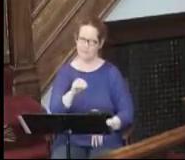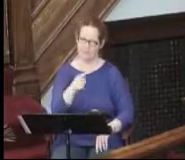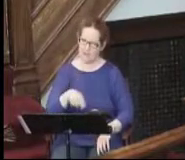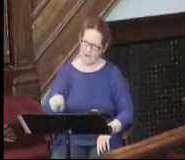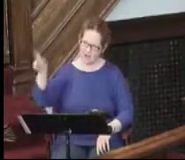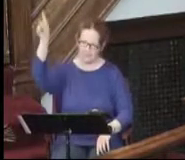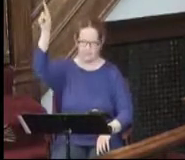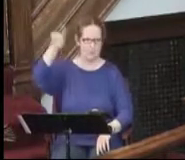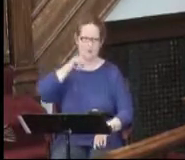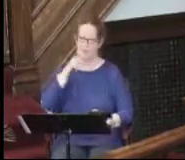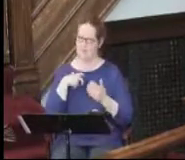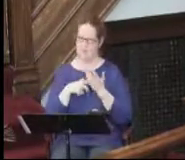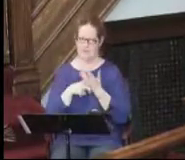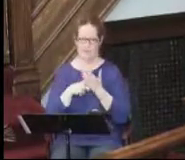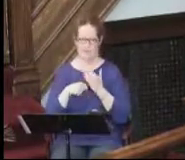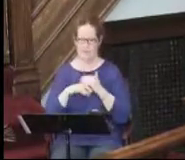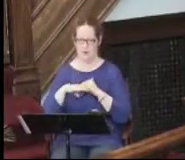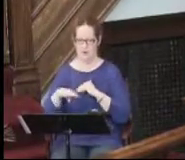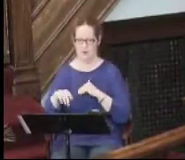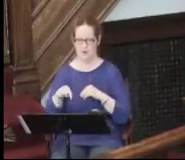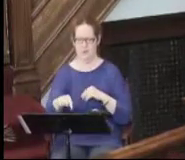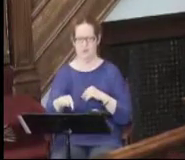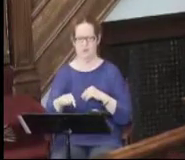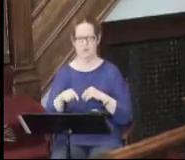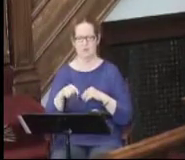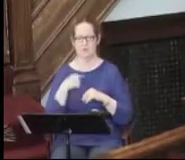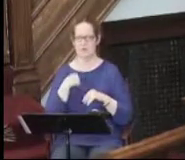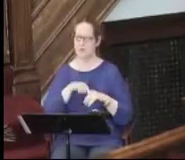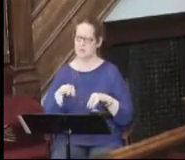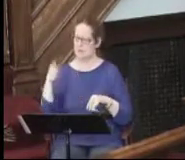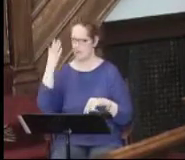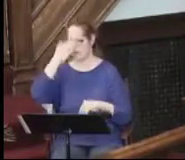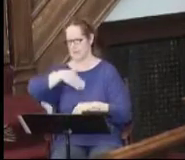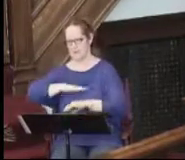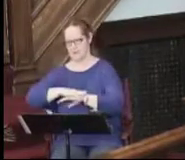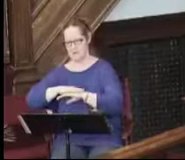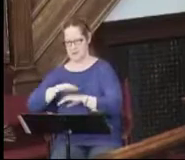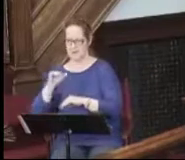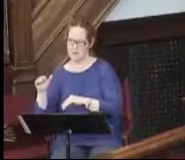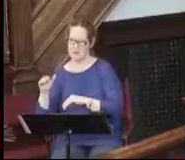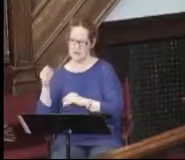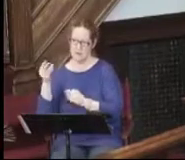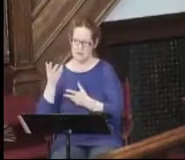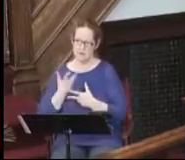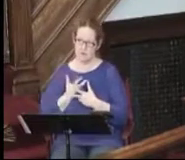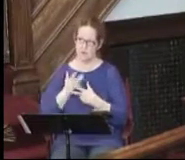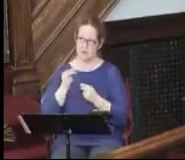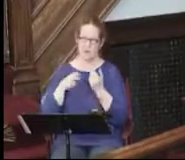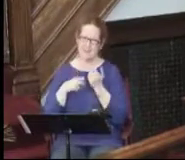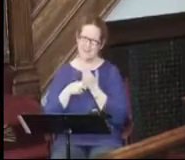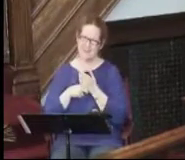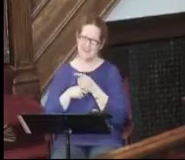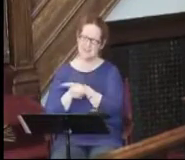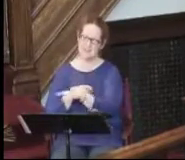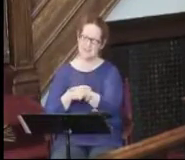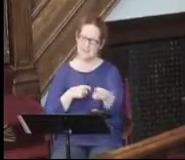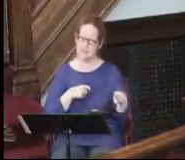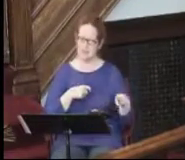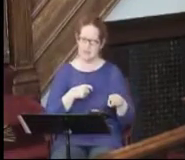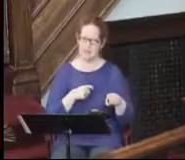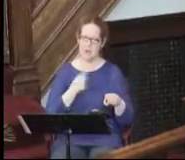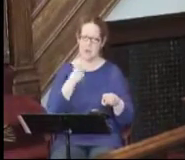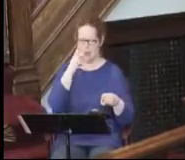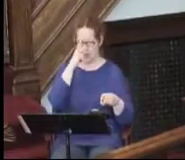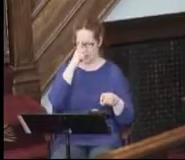to move. You don't have a ticket for here." And when she went back to the front desk, they told her, "No, the tickets down there are